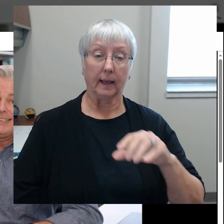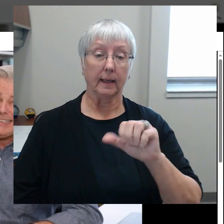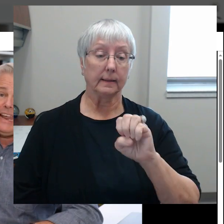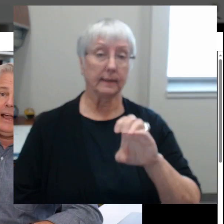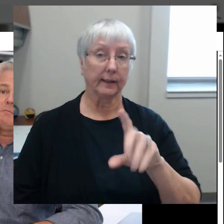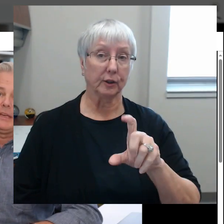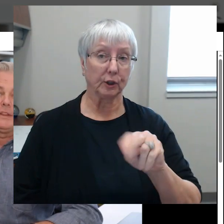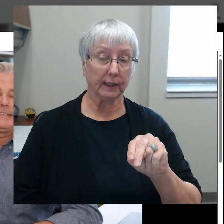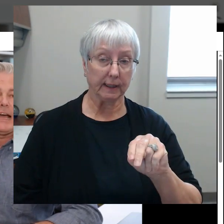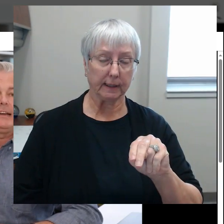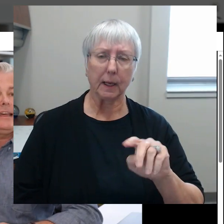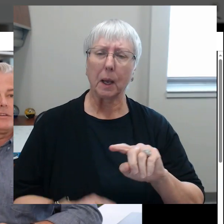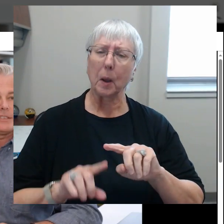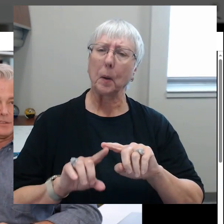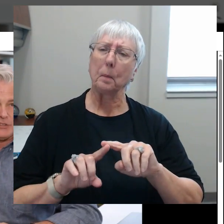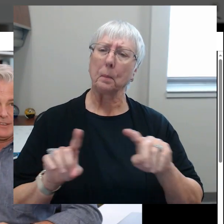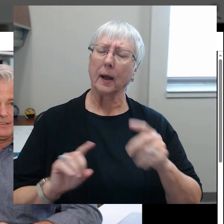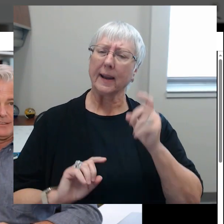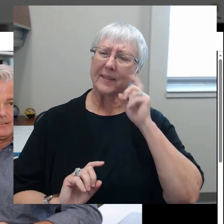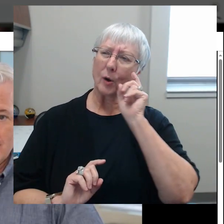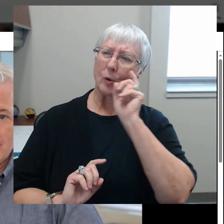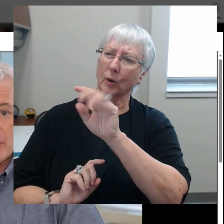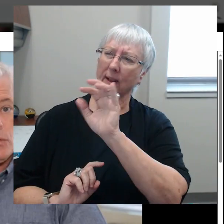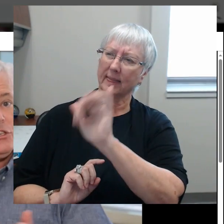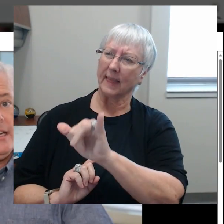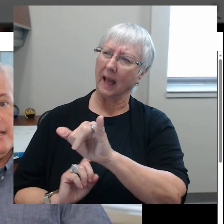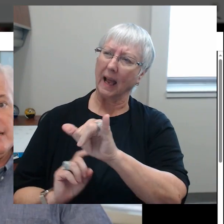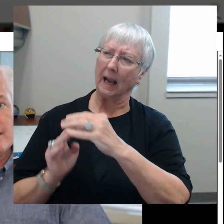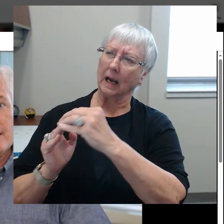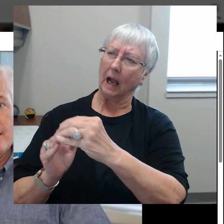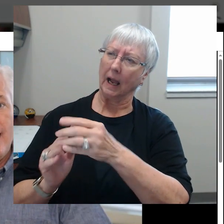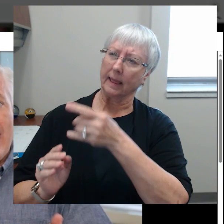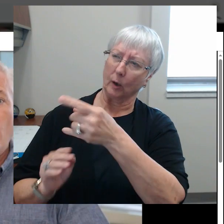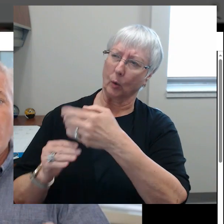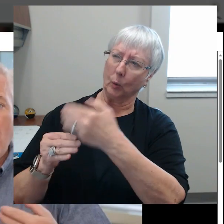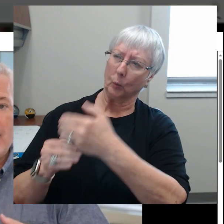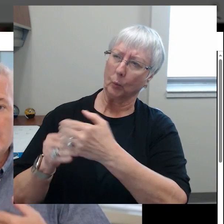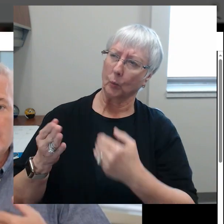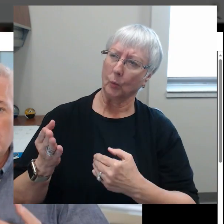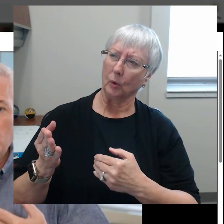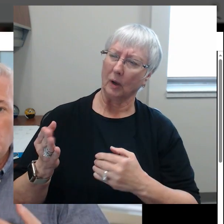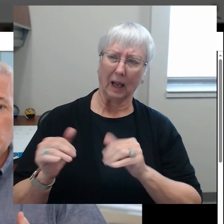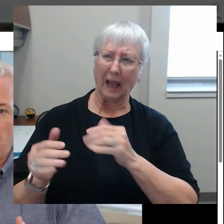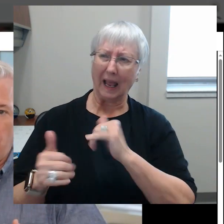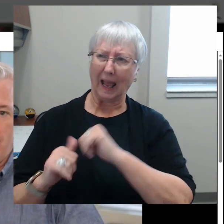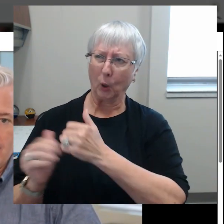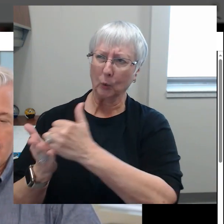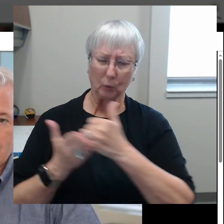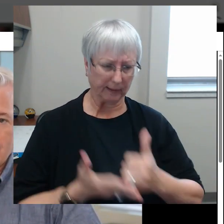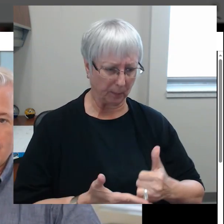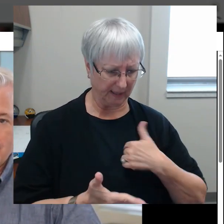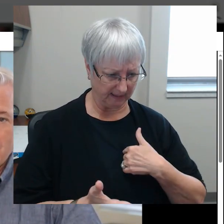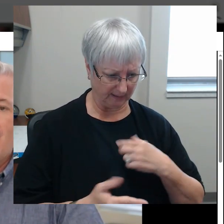building doesn't help me with a design layout solution. So the question is, how am I supposed to use the